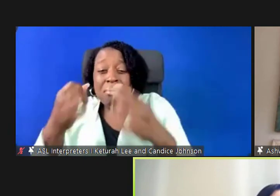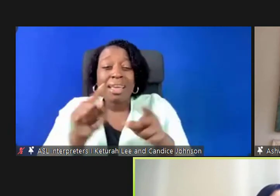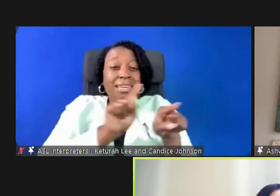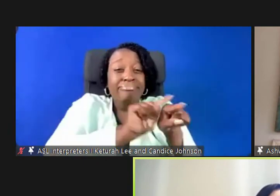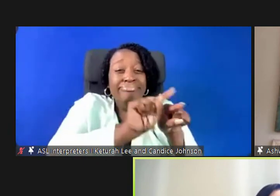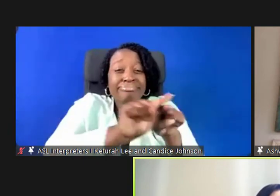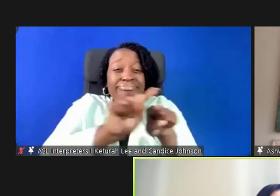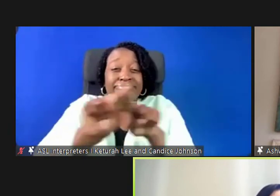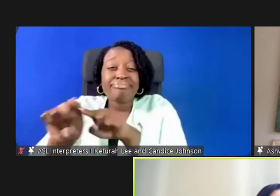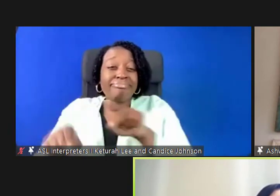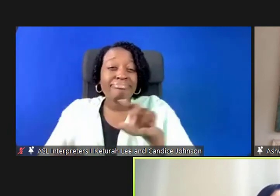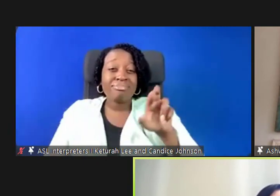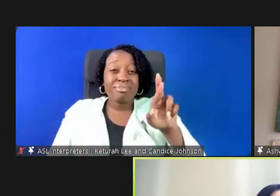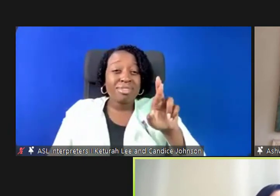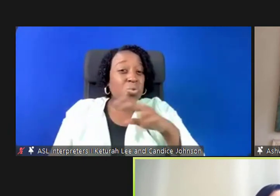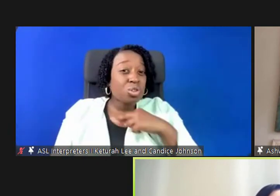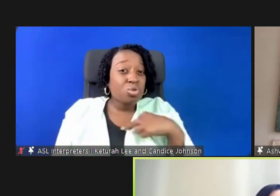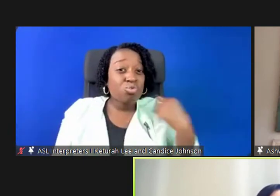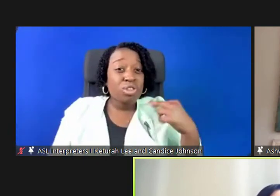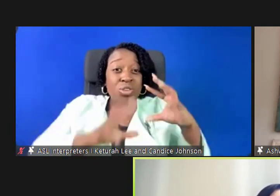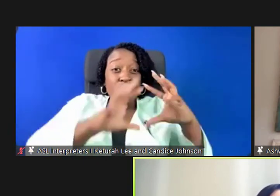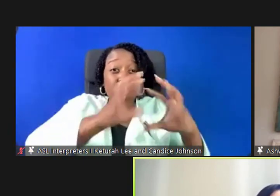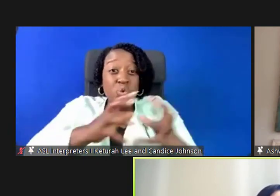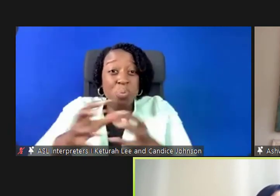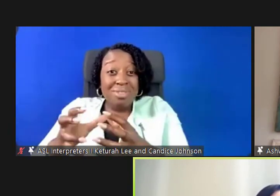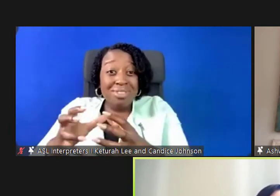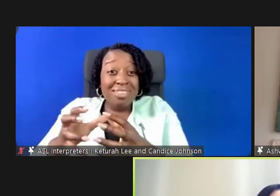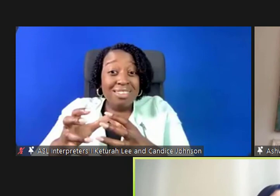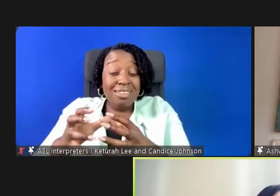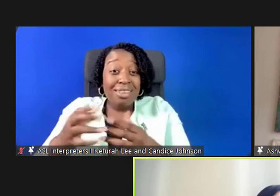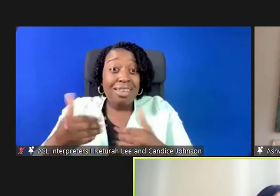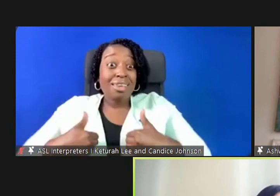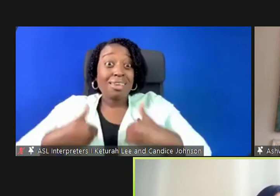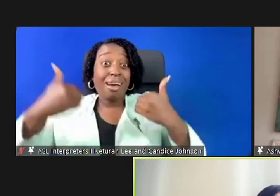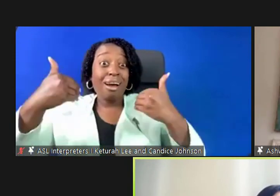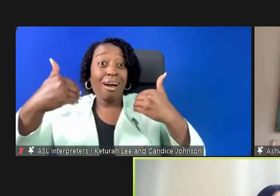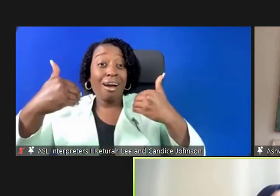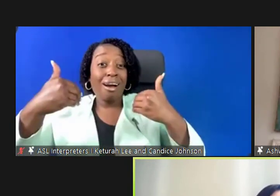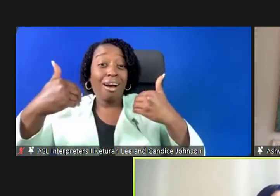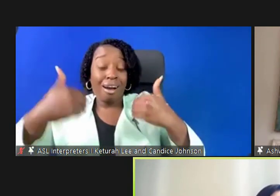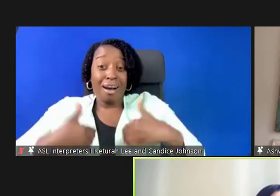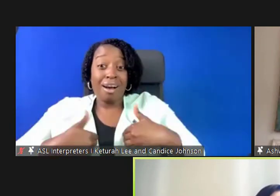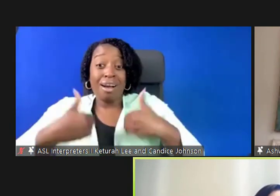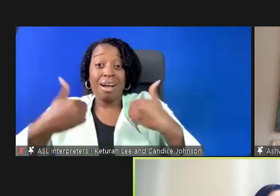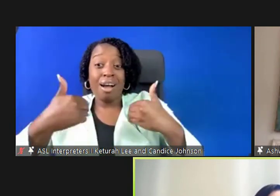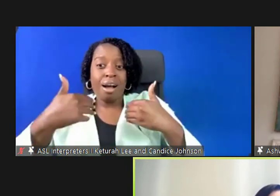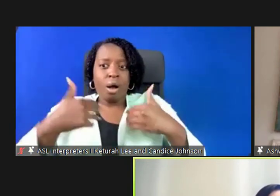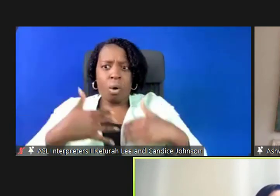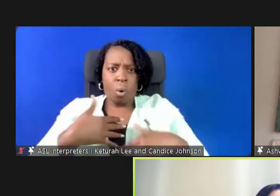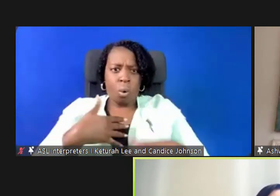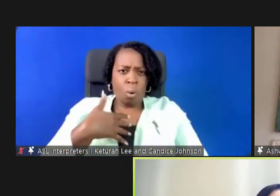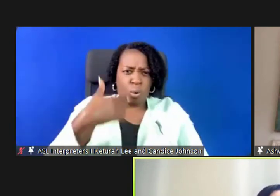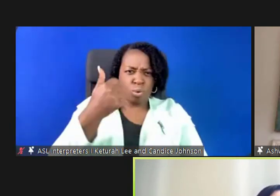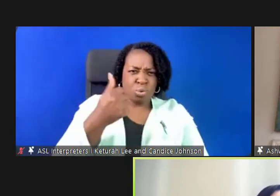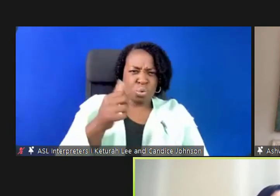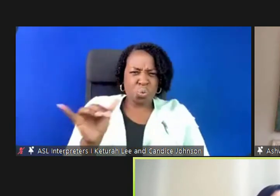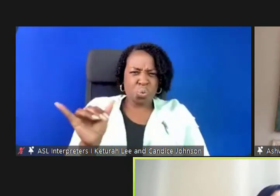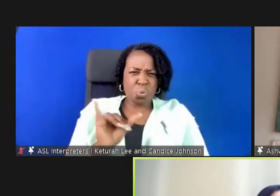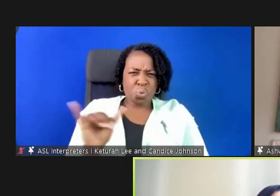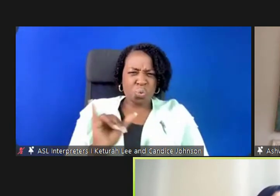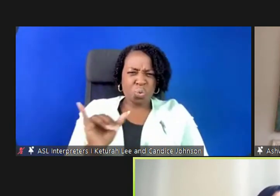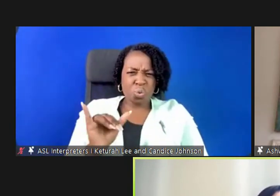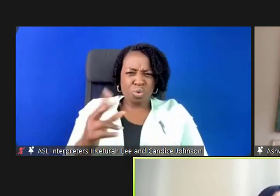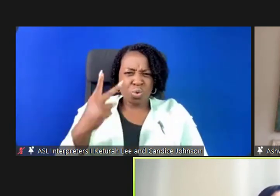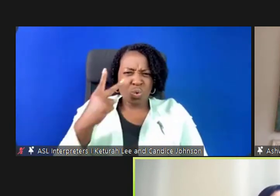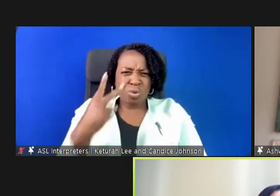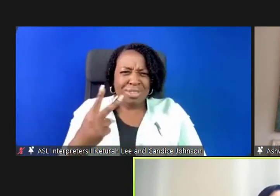among younger and older groups, and offers this tremendous opportunity for intergenerational connection. And